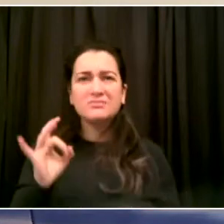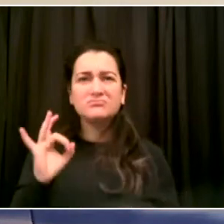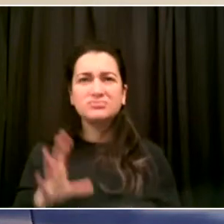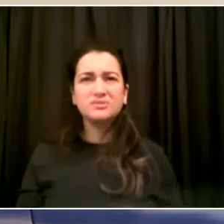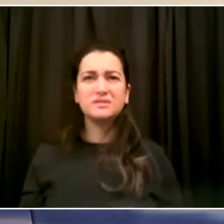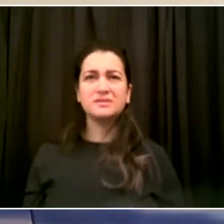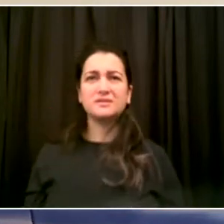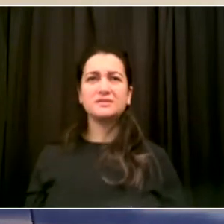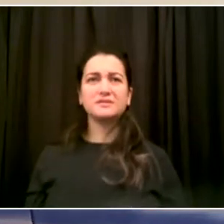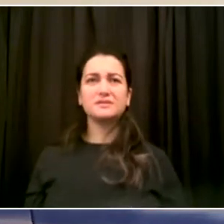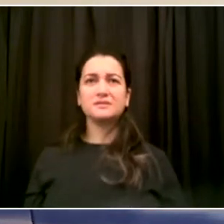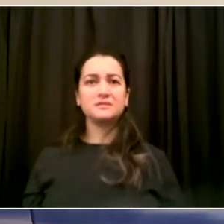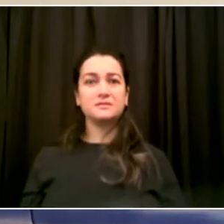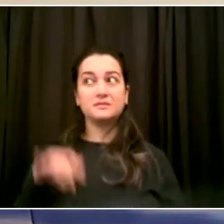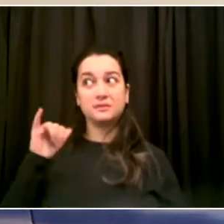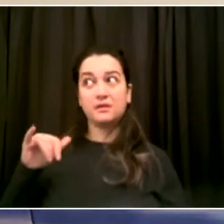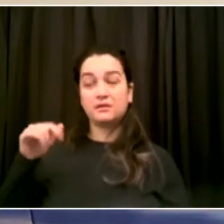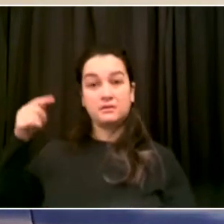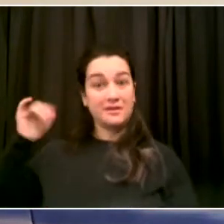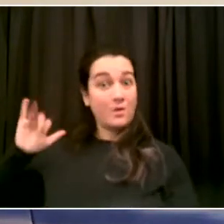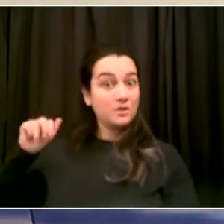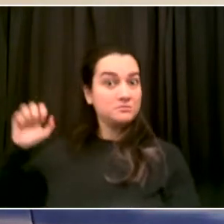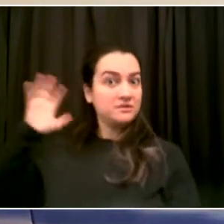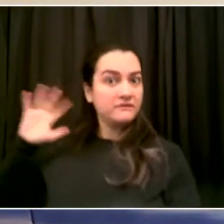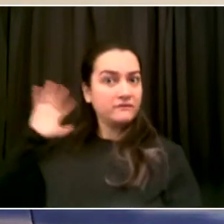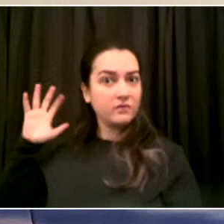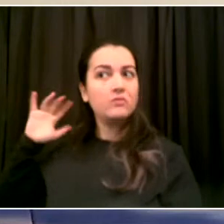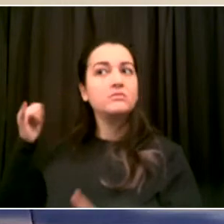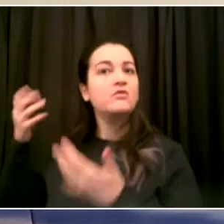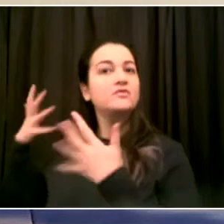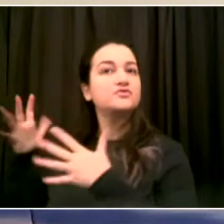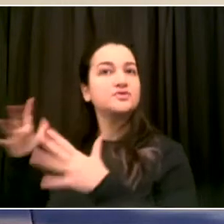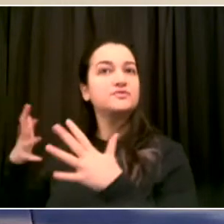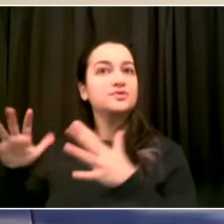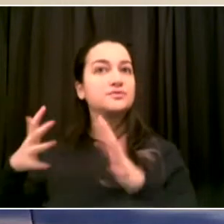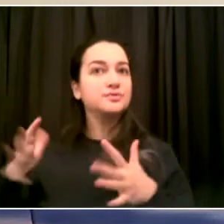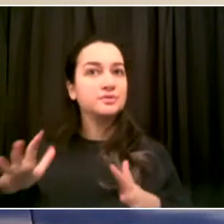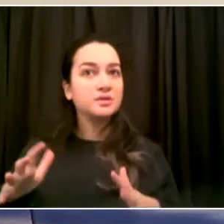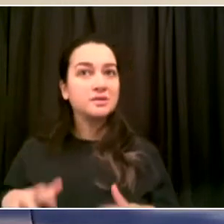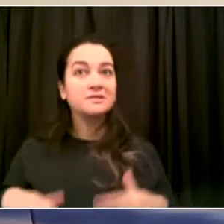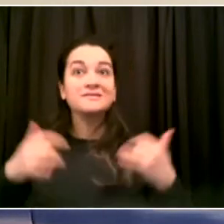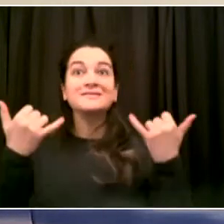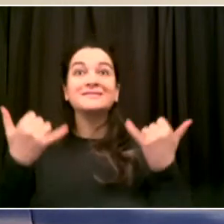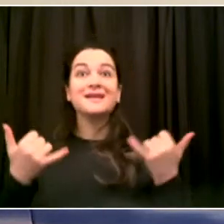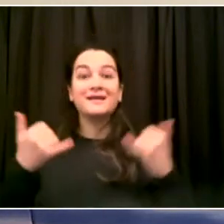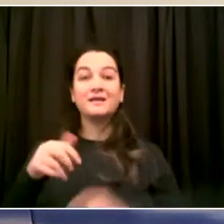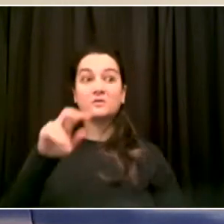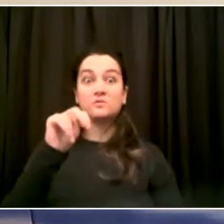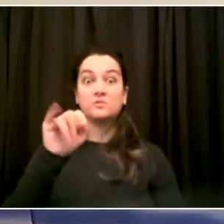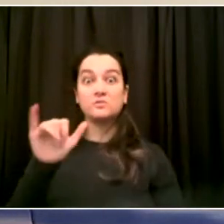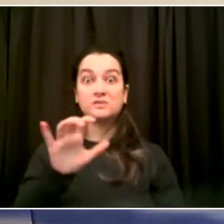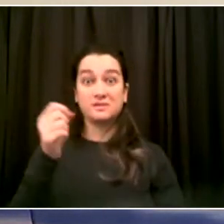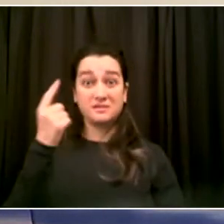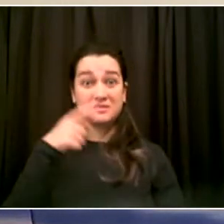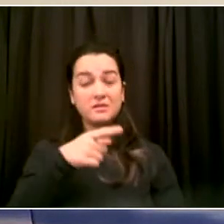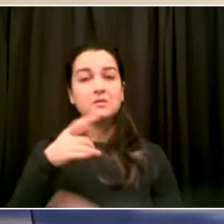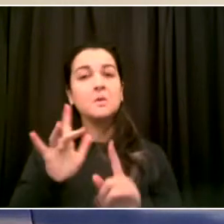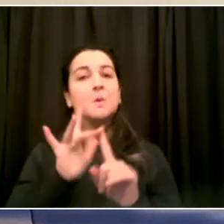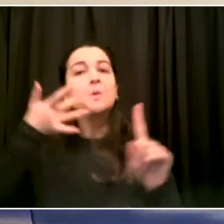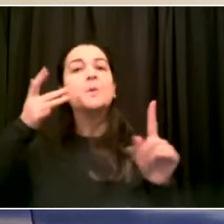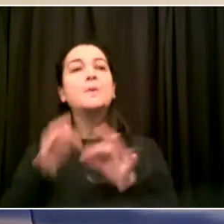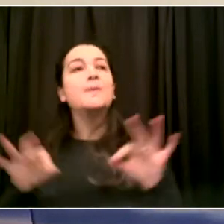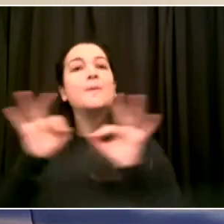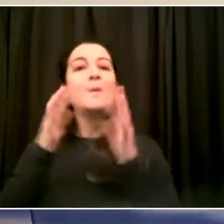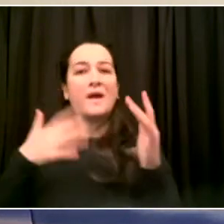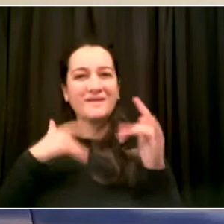diversity has always made us stronger. And we cannot lose sight of that. Again, Mr. Mayor, thank you for